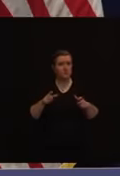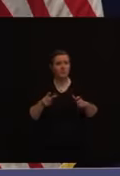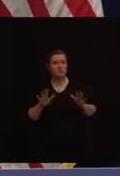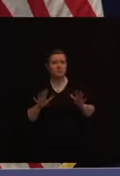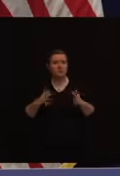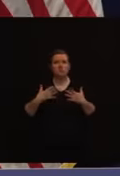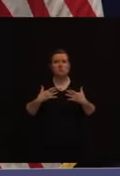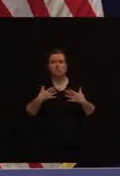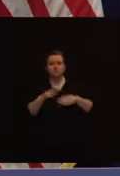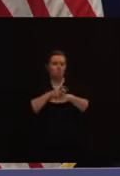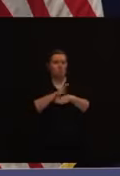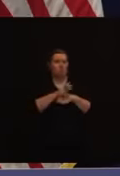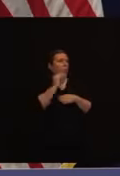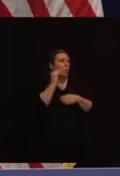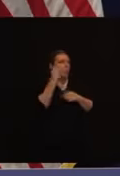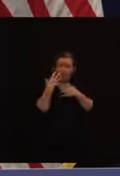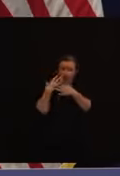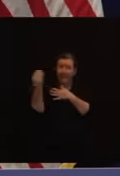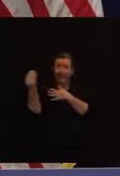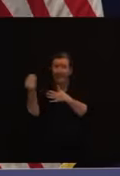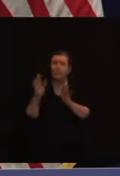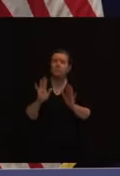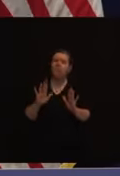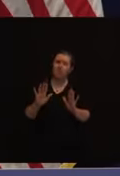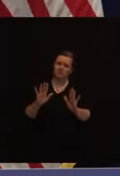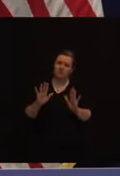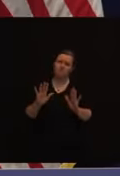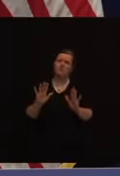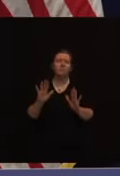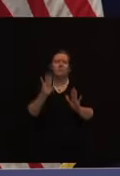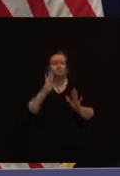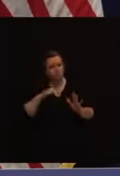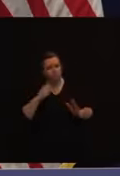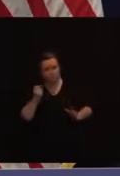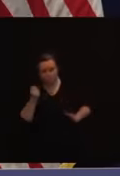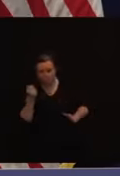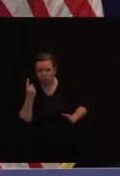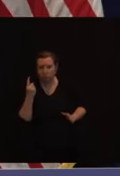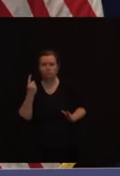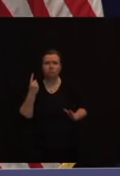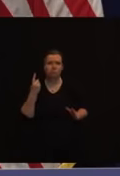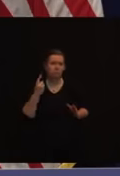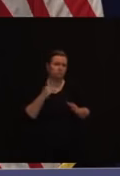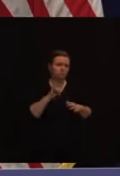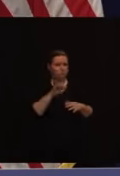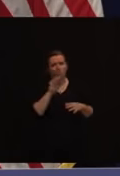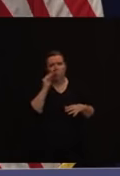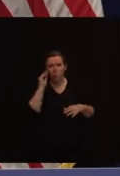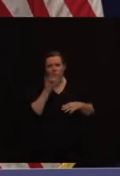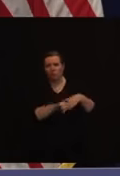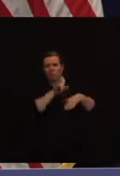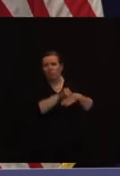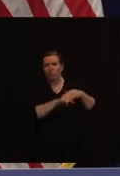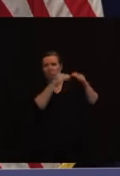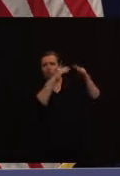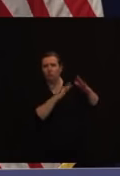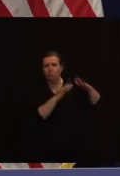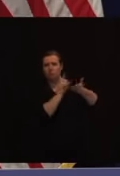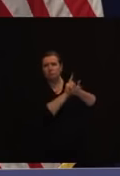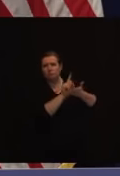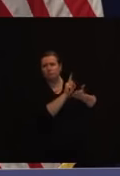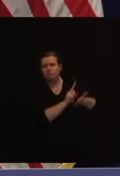the fact that folks have been cooped up for weeks on end, that there's a real mental health rationale to